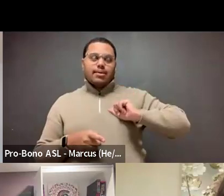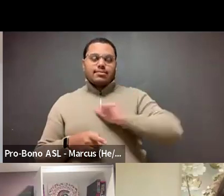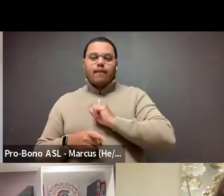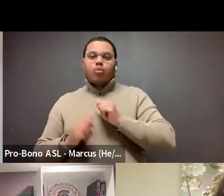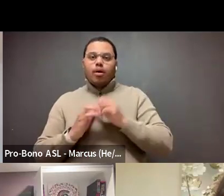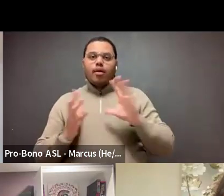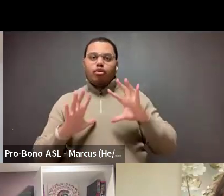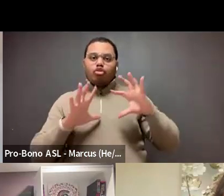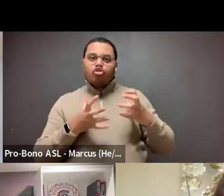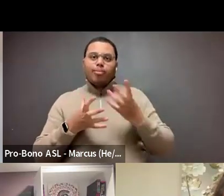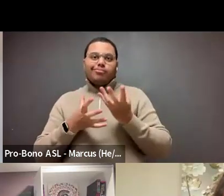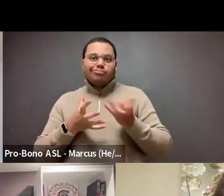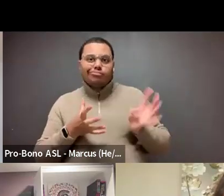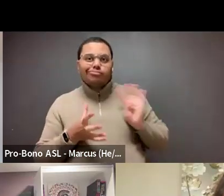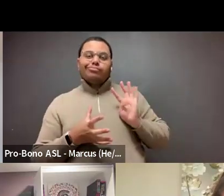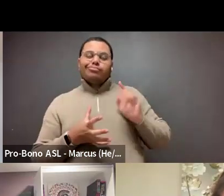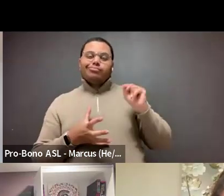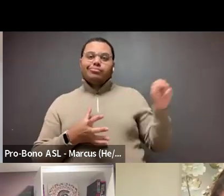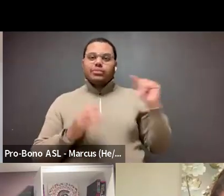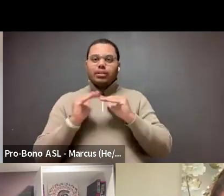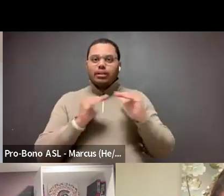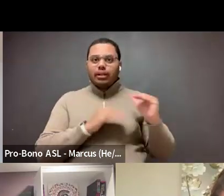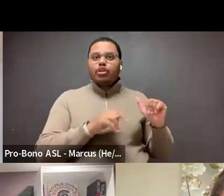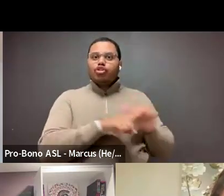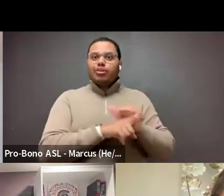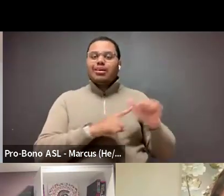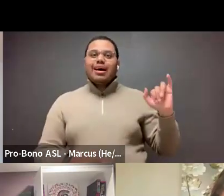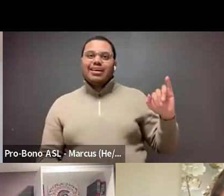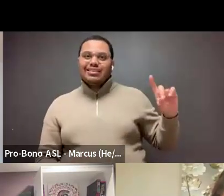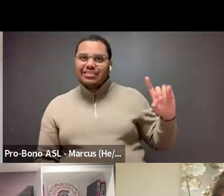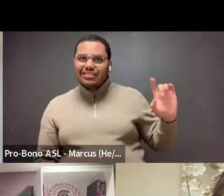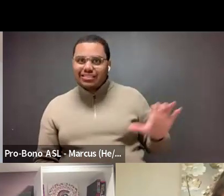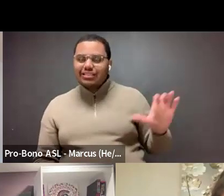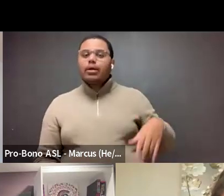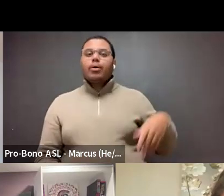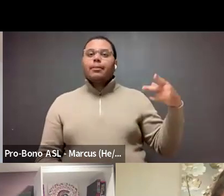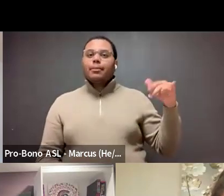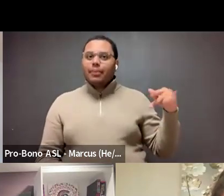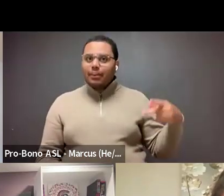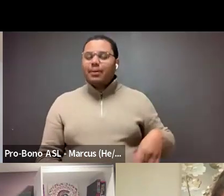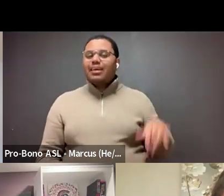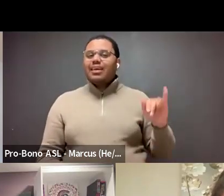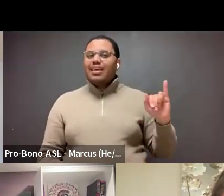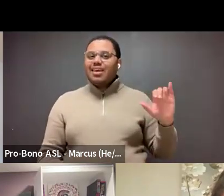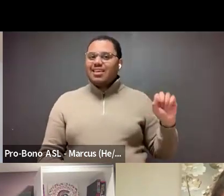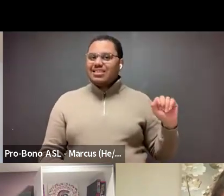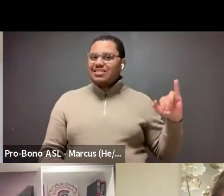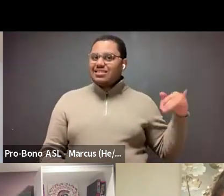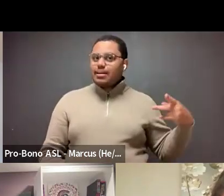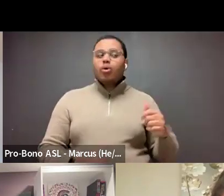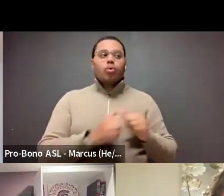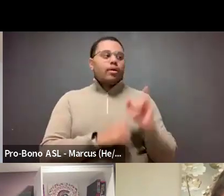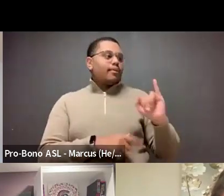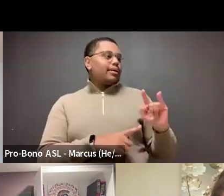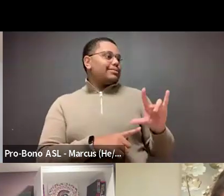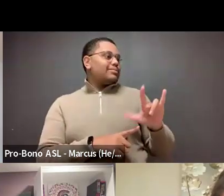Peers that have both trained with IDC, with TIE, with PIP, with INSIP. Now with Intimacy Professionals